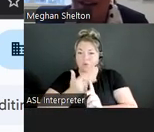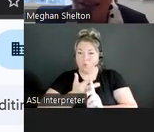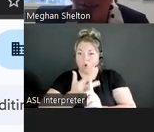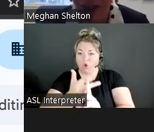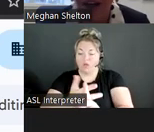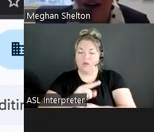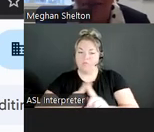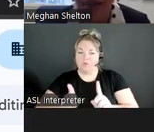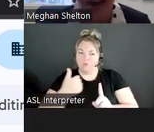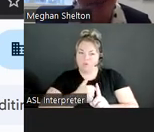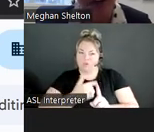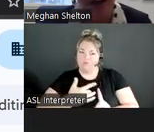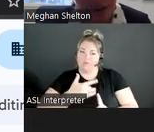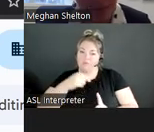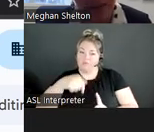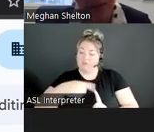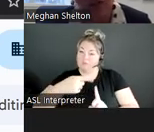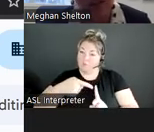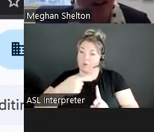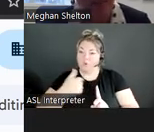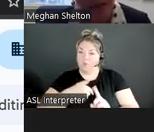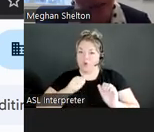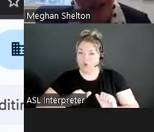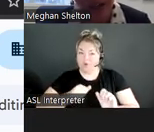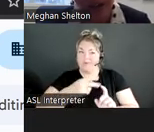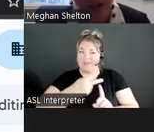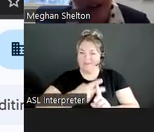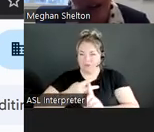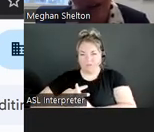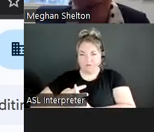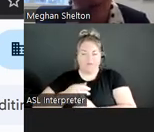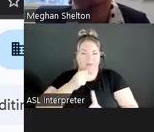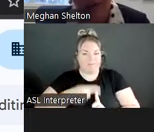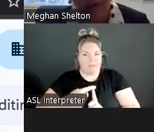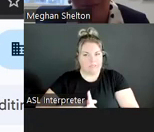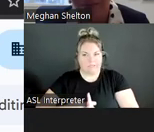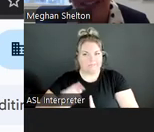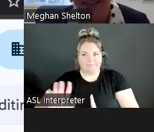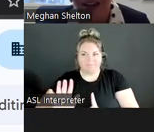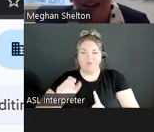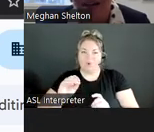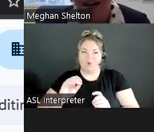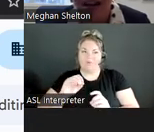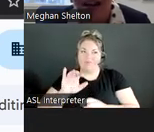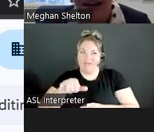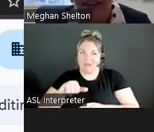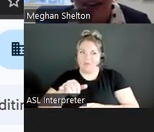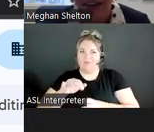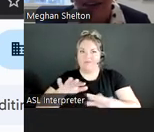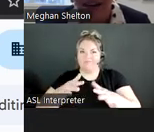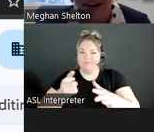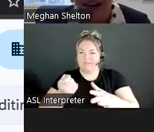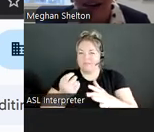can, at this point, accommodate every other month, just not monthly. So a bit of a compromise there.